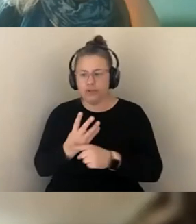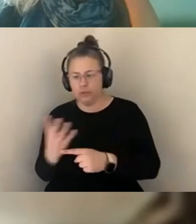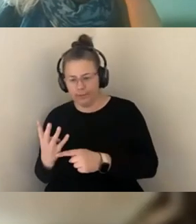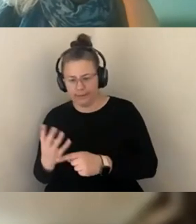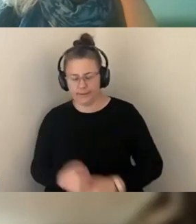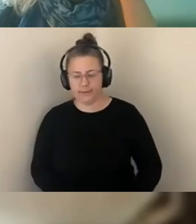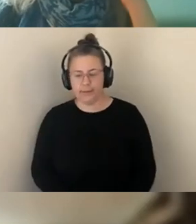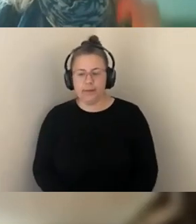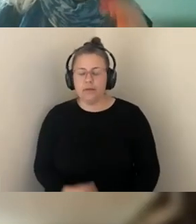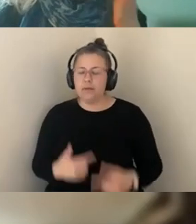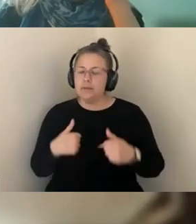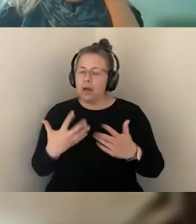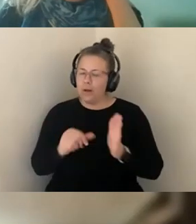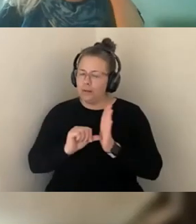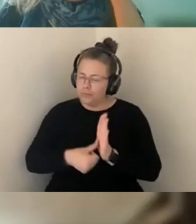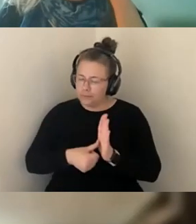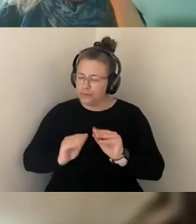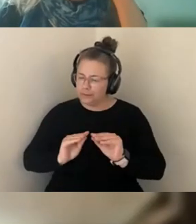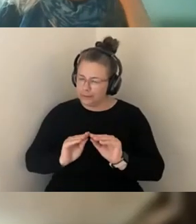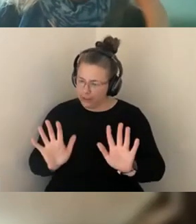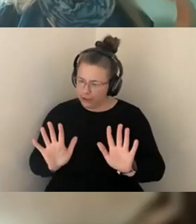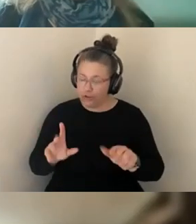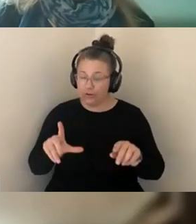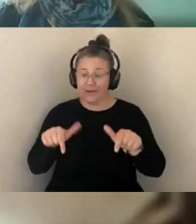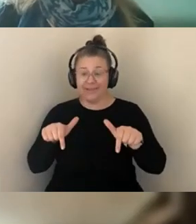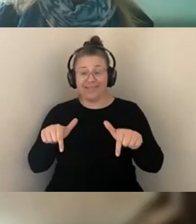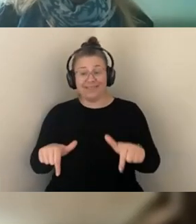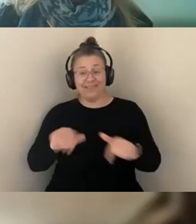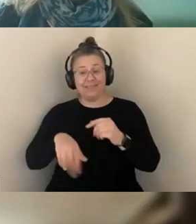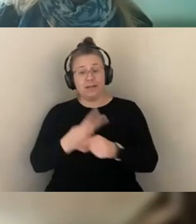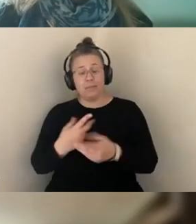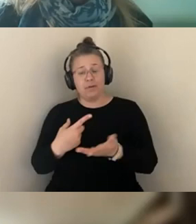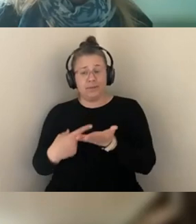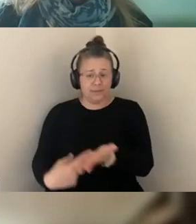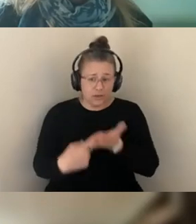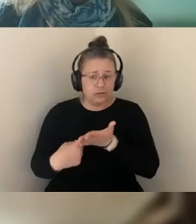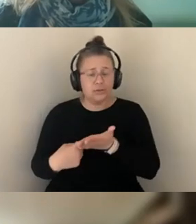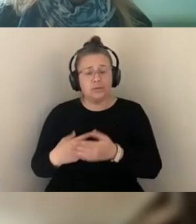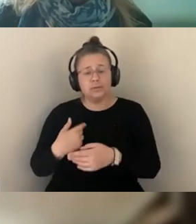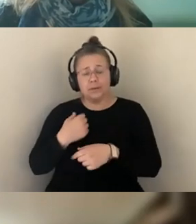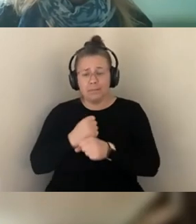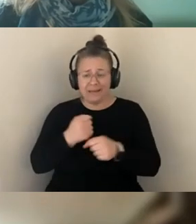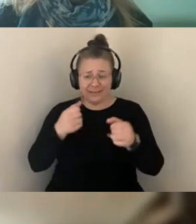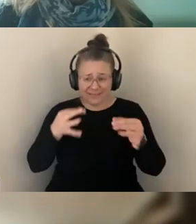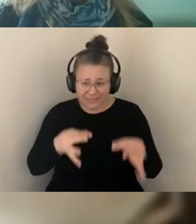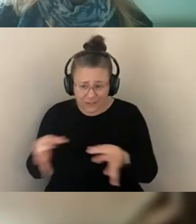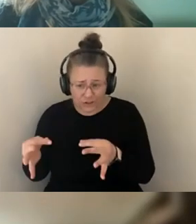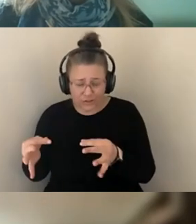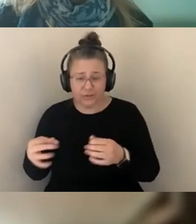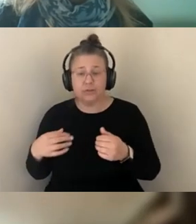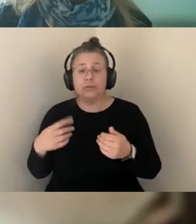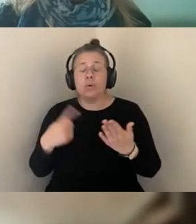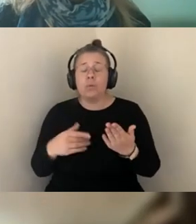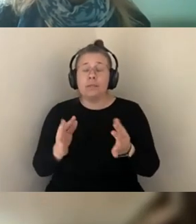think it's really important in all of these discussions and in the course of all of these decisions that our ethics is ethical, and